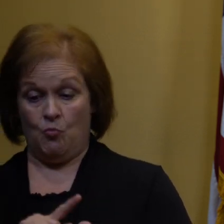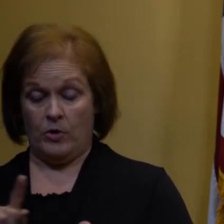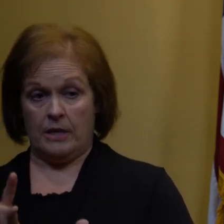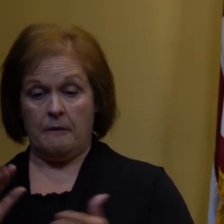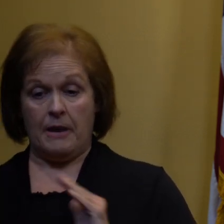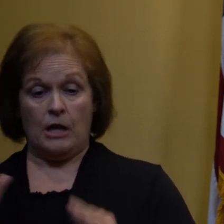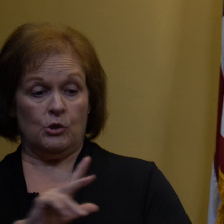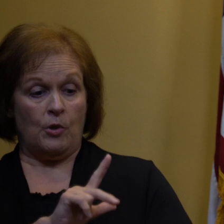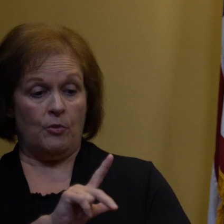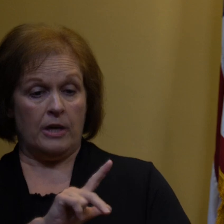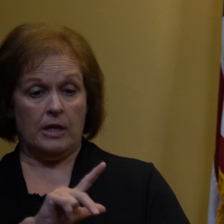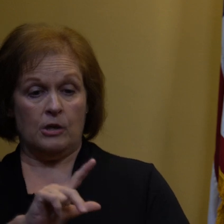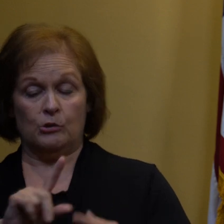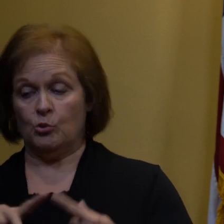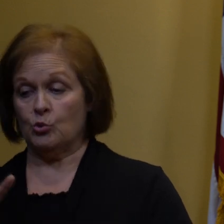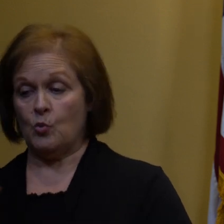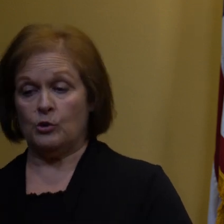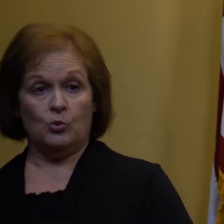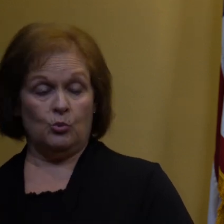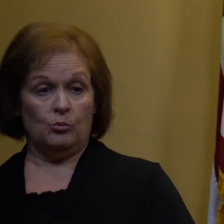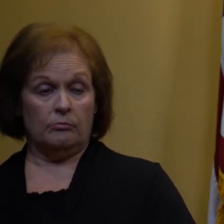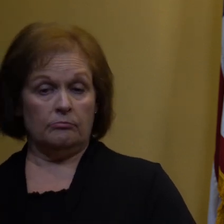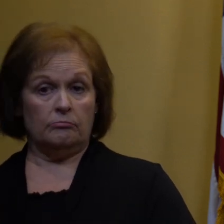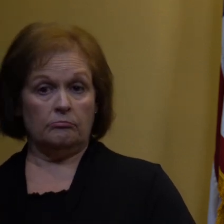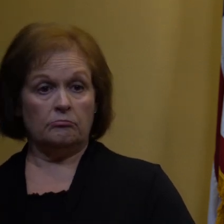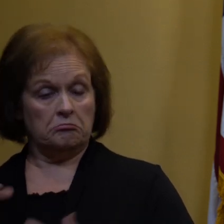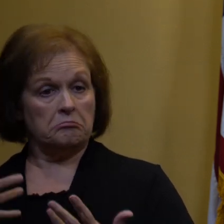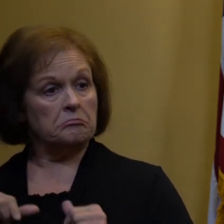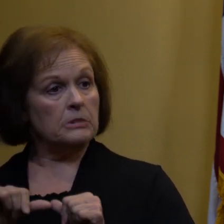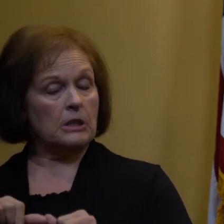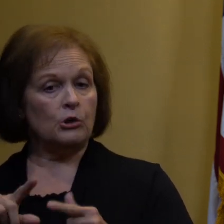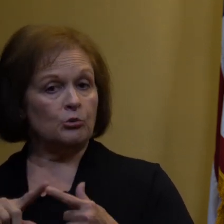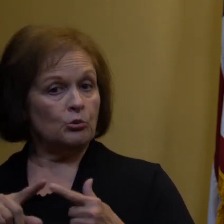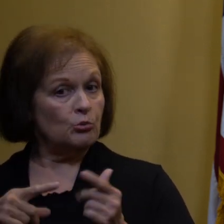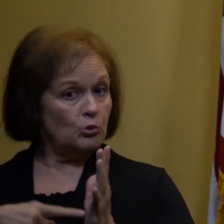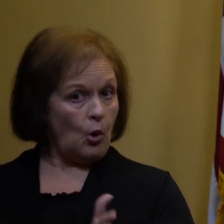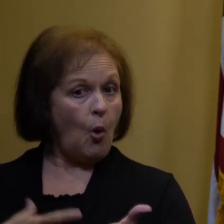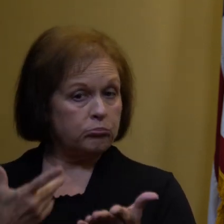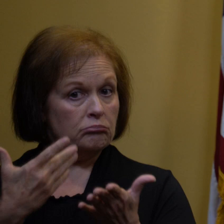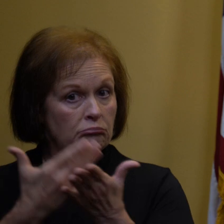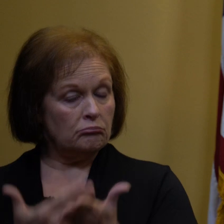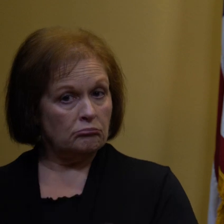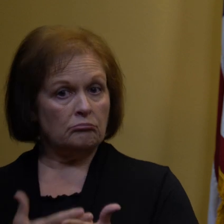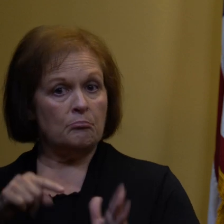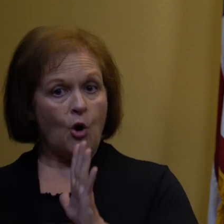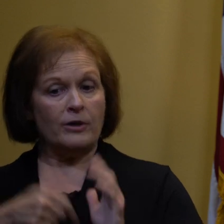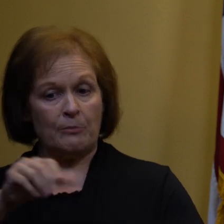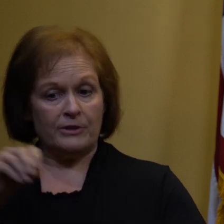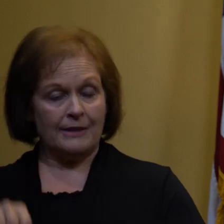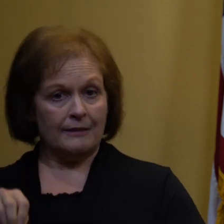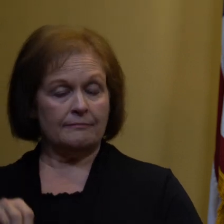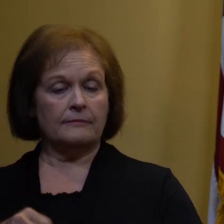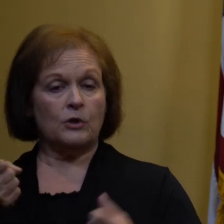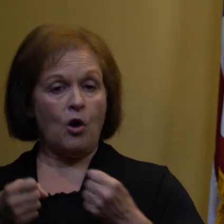comparing 23 to 2022, just continues to show steady progress. Murders down 10%,